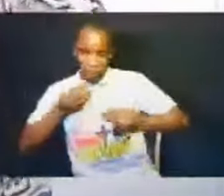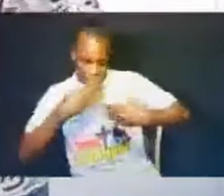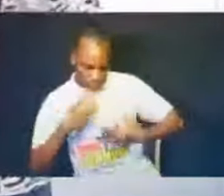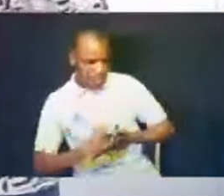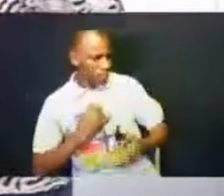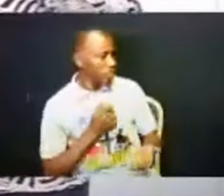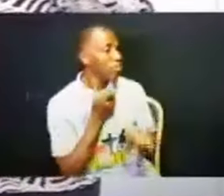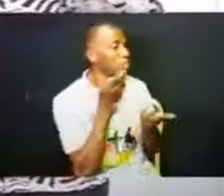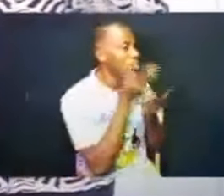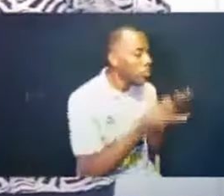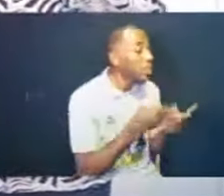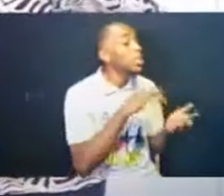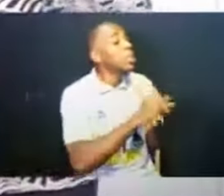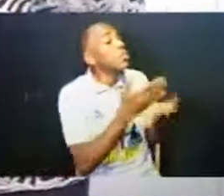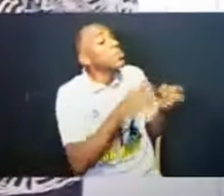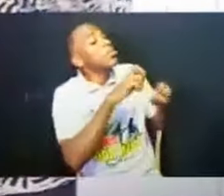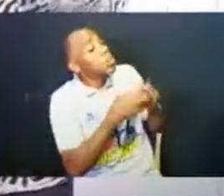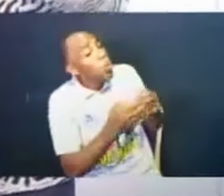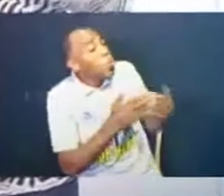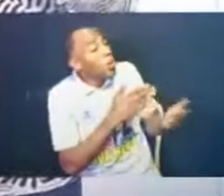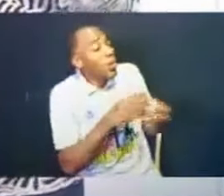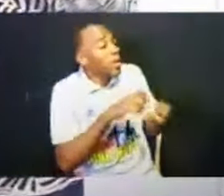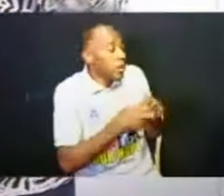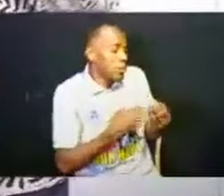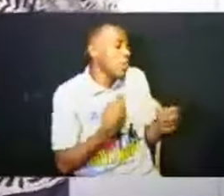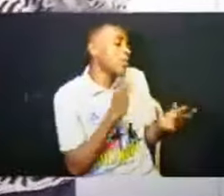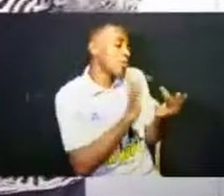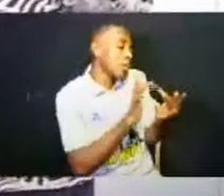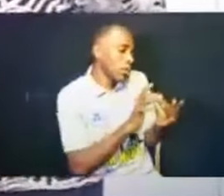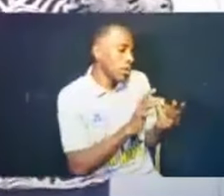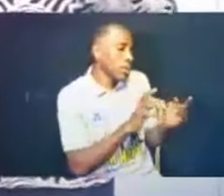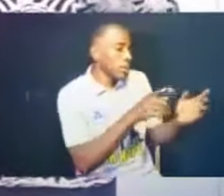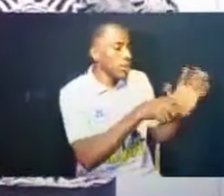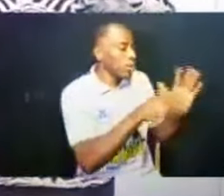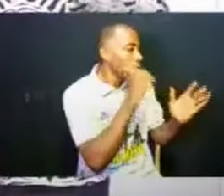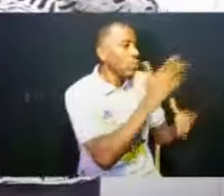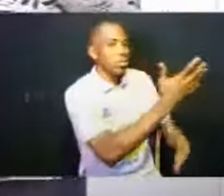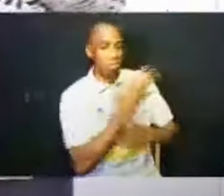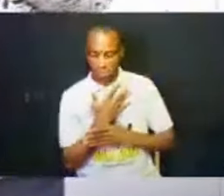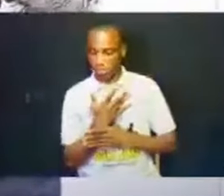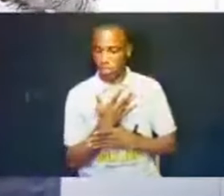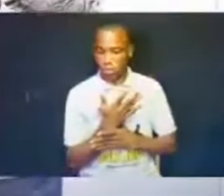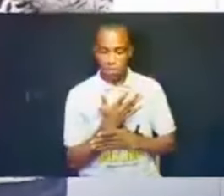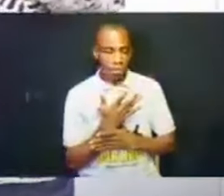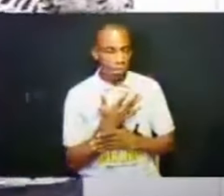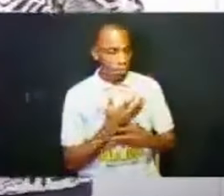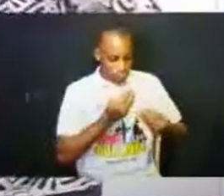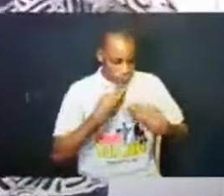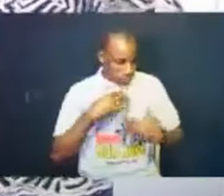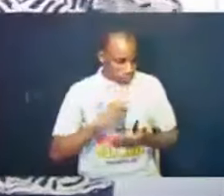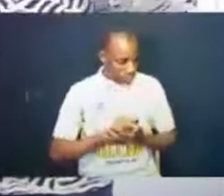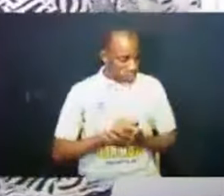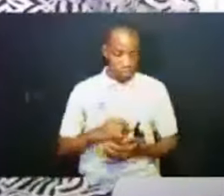"Mr. Meshaw, find out whether you are okay." Mr. Meshaw said, "It is saying, go and tell the presiding elder that I'm not dead." So, go catch